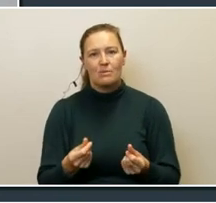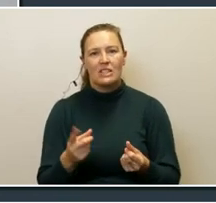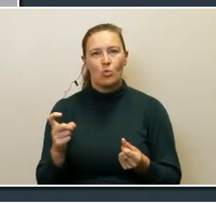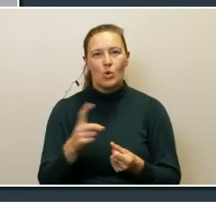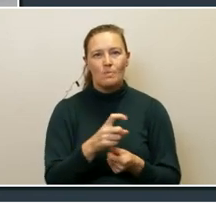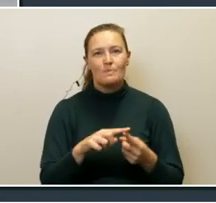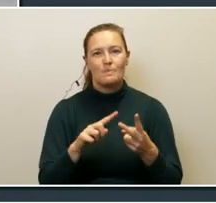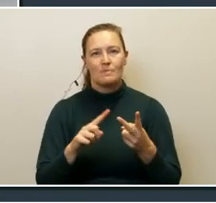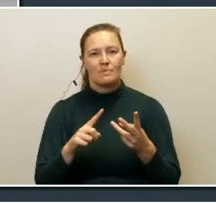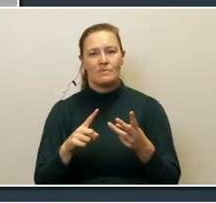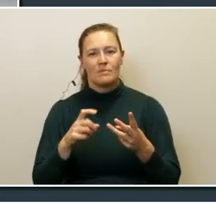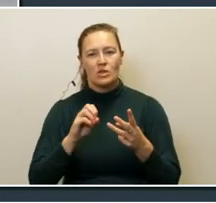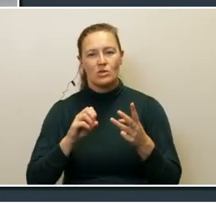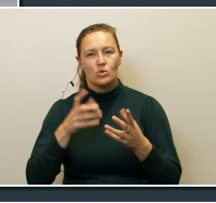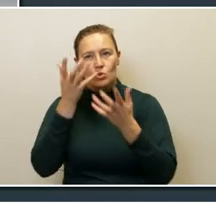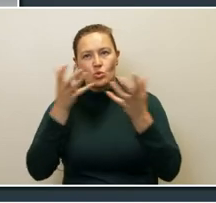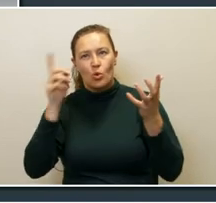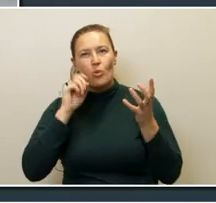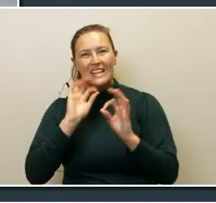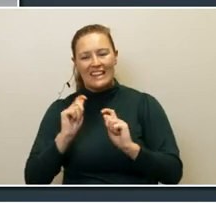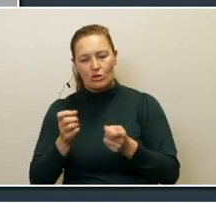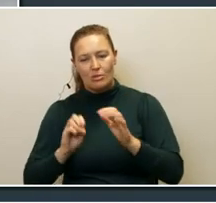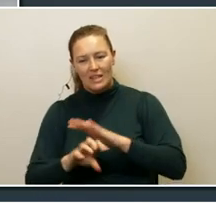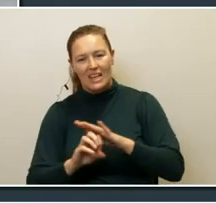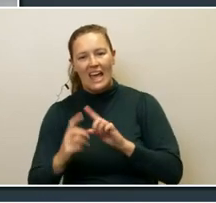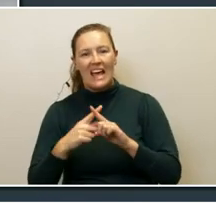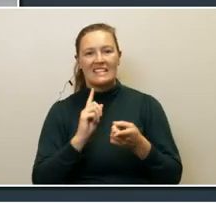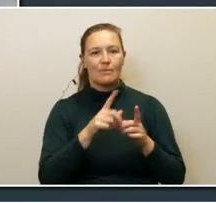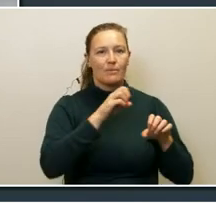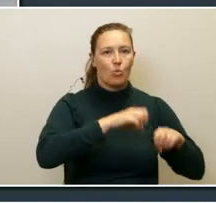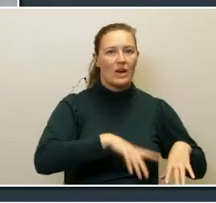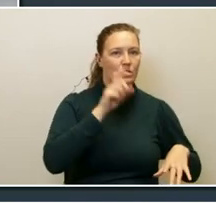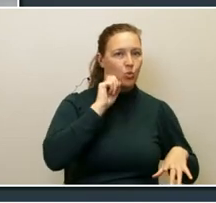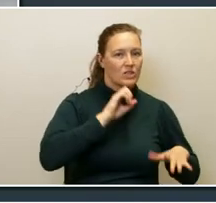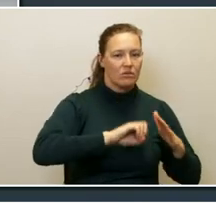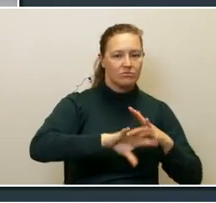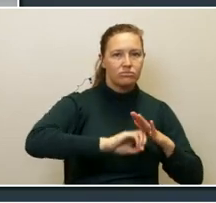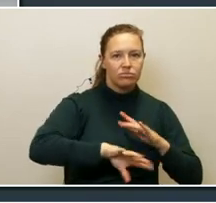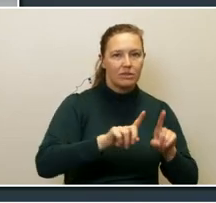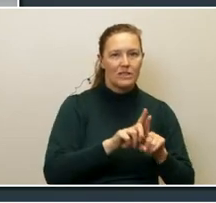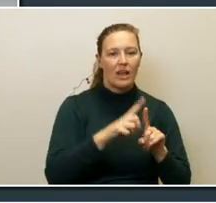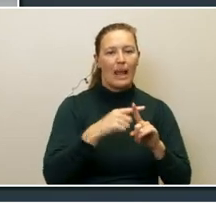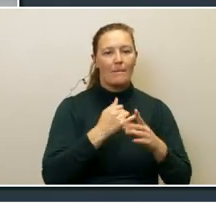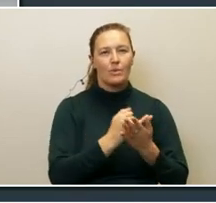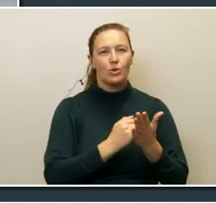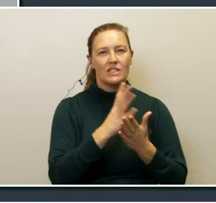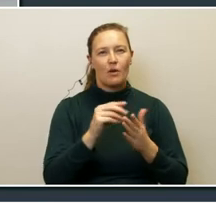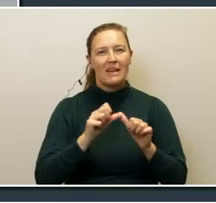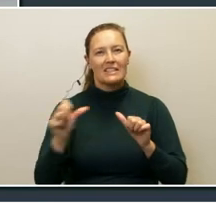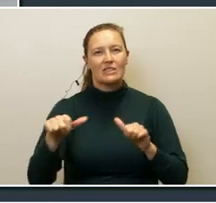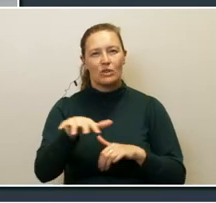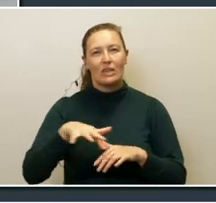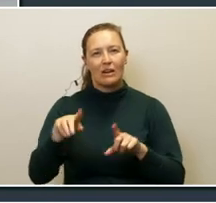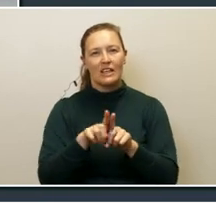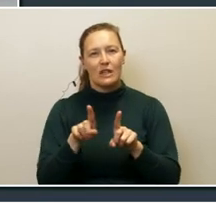worm, untreated stormwater, at times wastewater overflow, and pollutants from the industrial area. So it seems